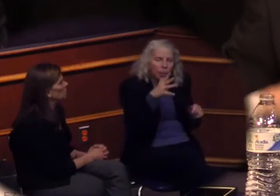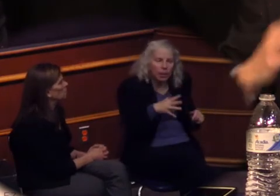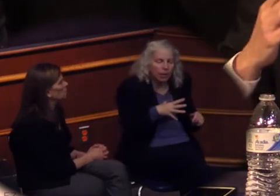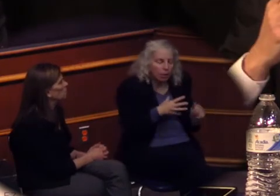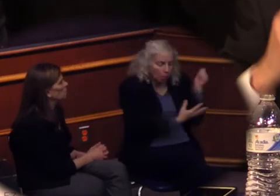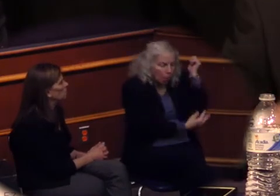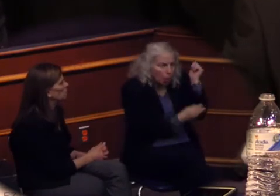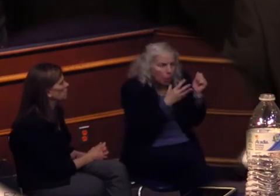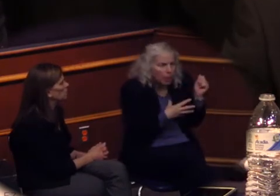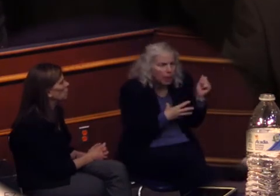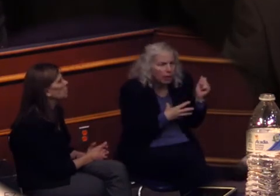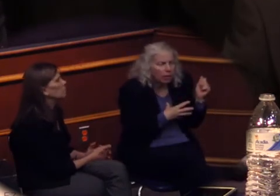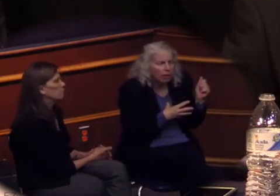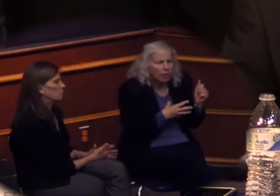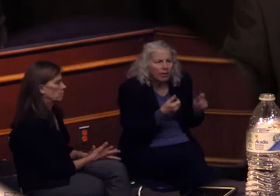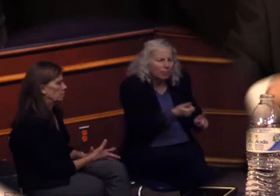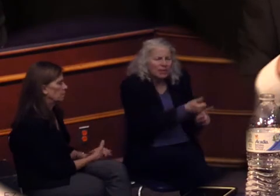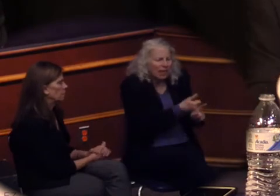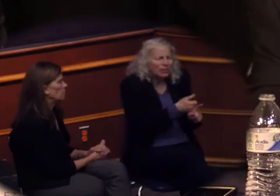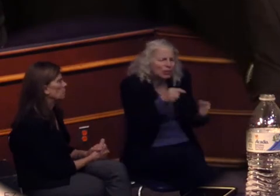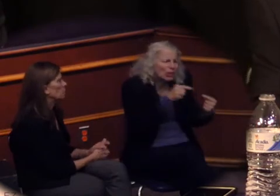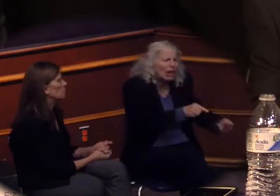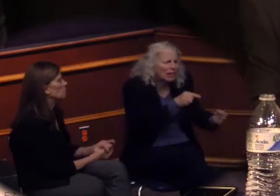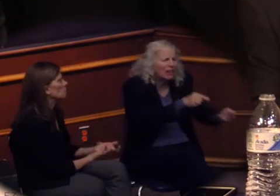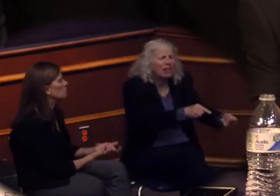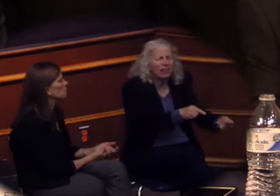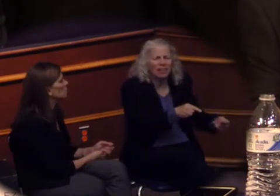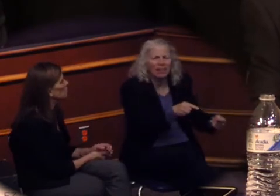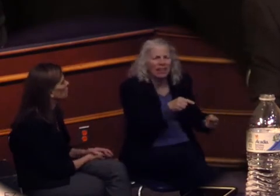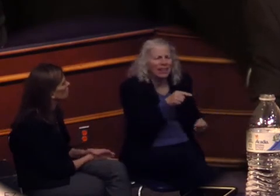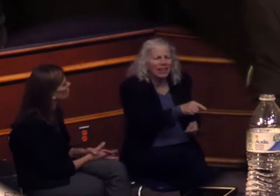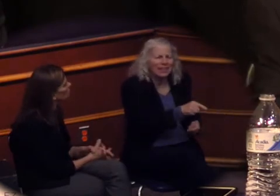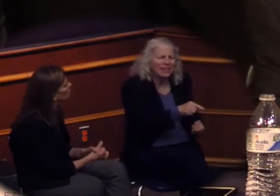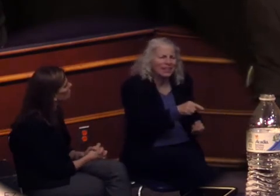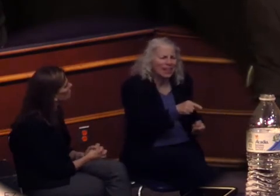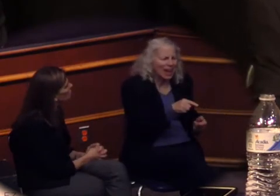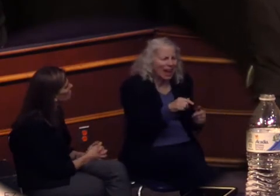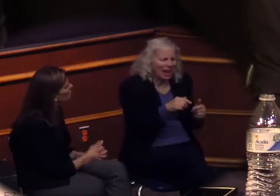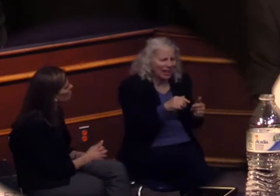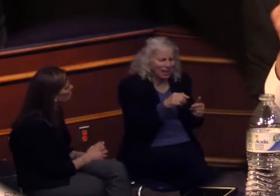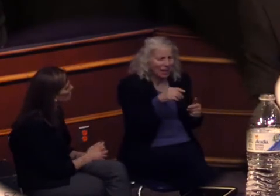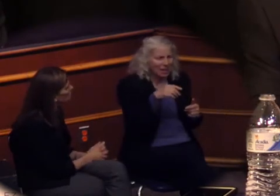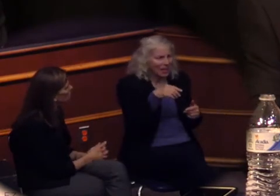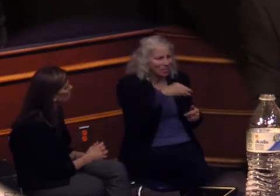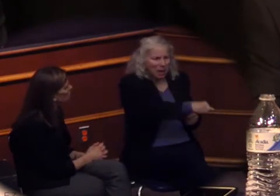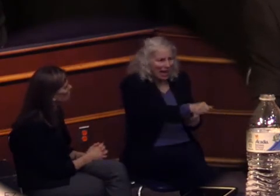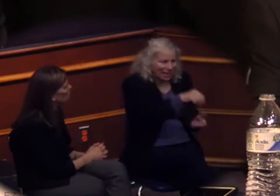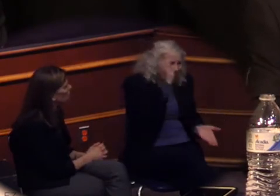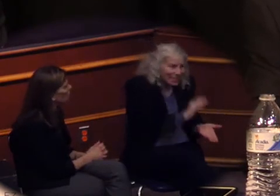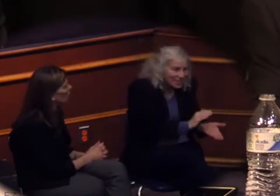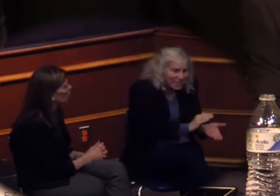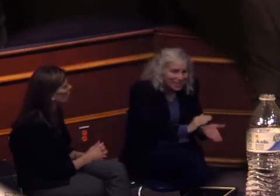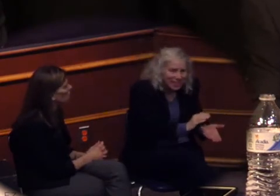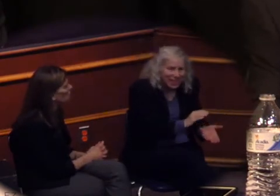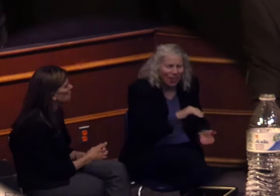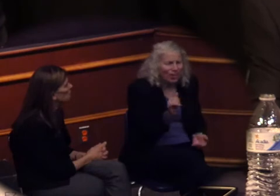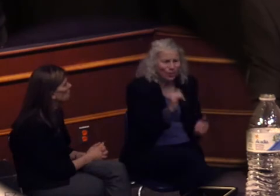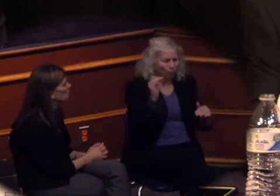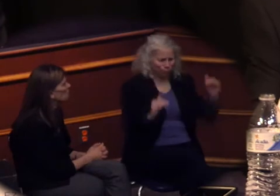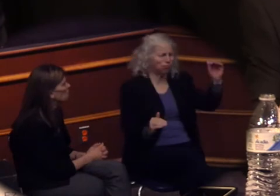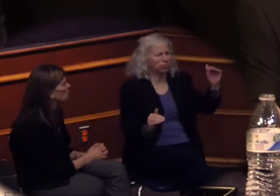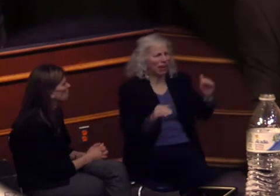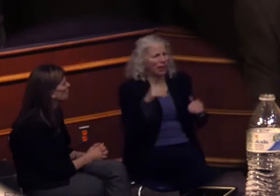already face an enormous number of struggles, including the fundamental problem of pay inequity, a pay inequity that is also driven